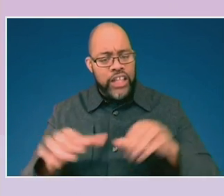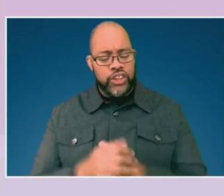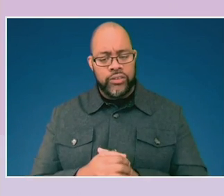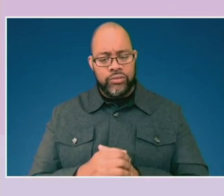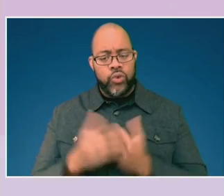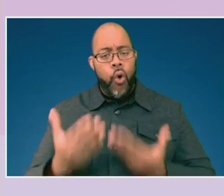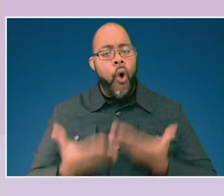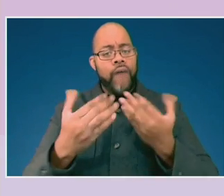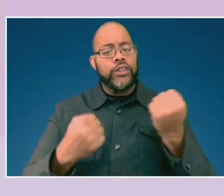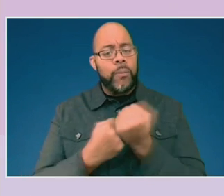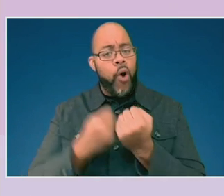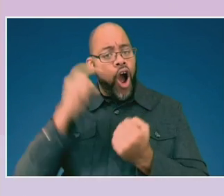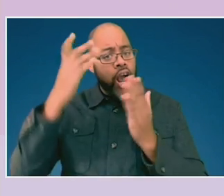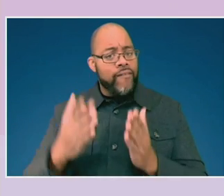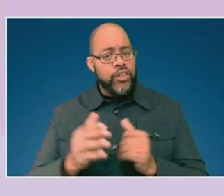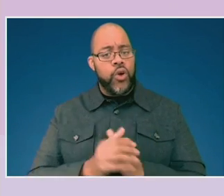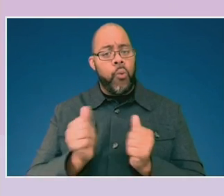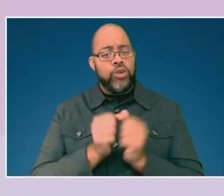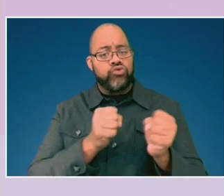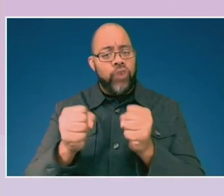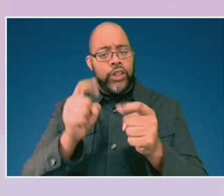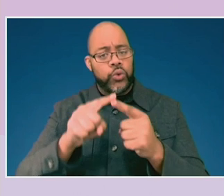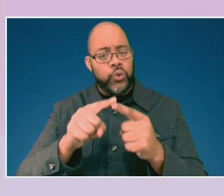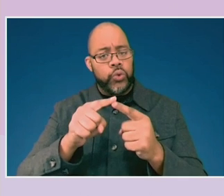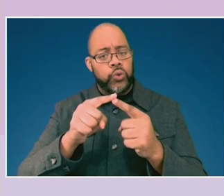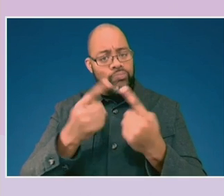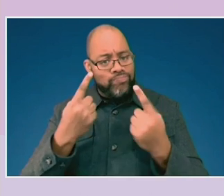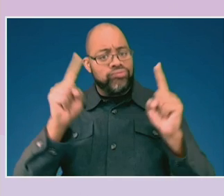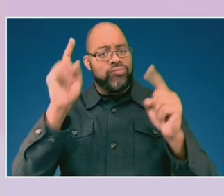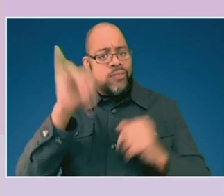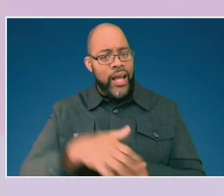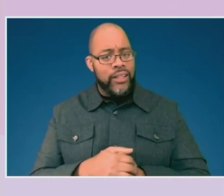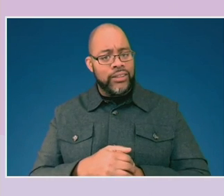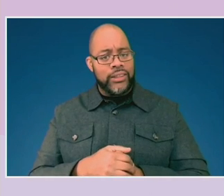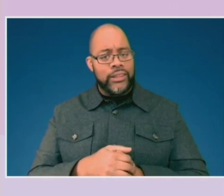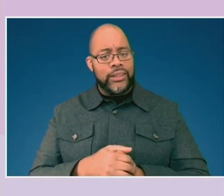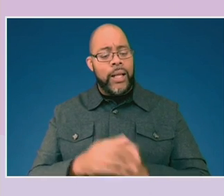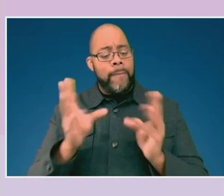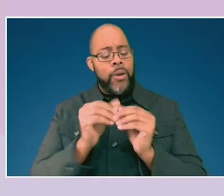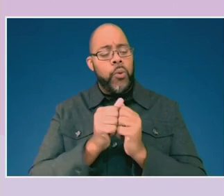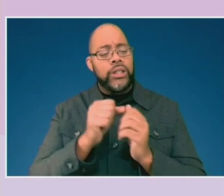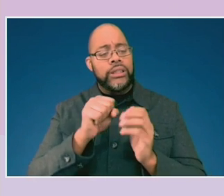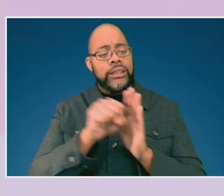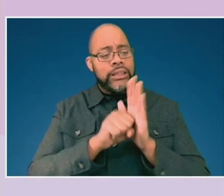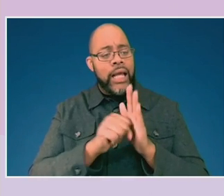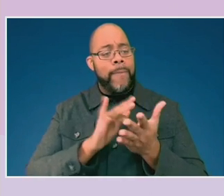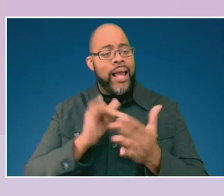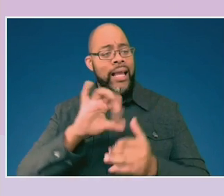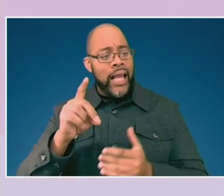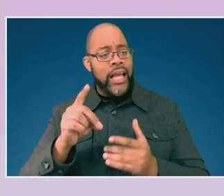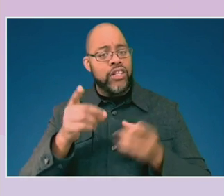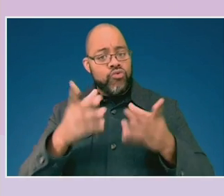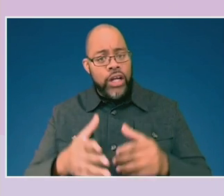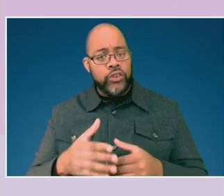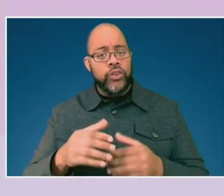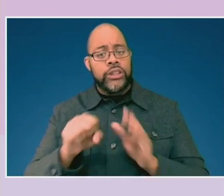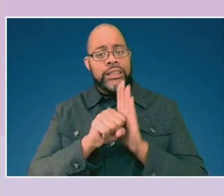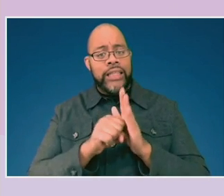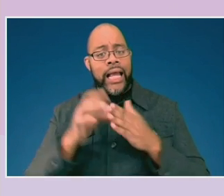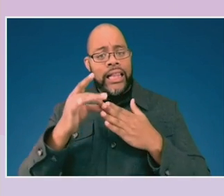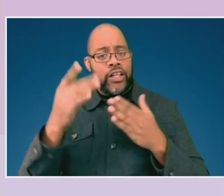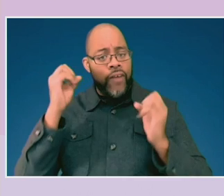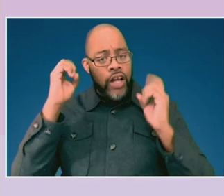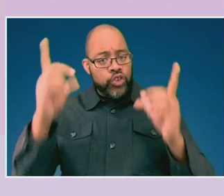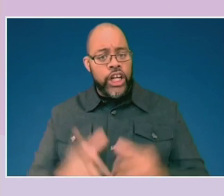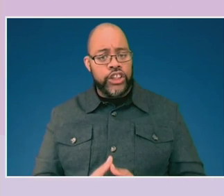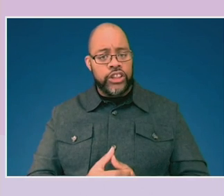support the governor with strategies to get this done. Meet with your state Medicaid director. Get state leaders for education and health together. I'm going to be